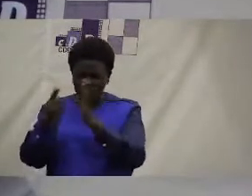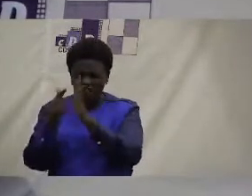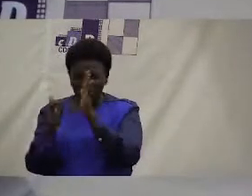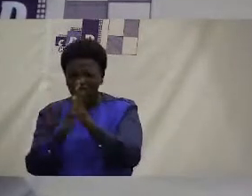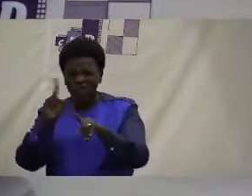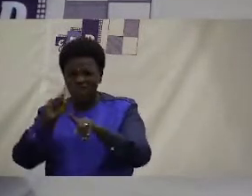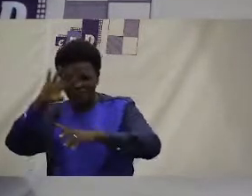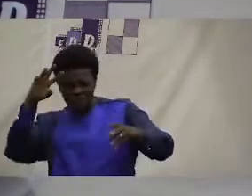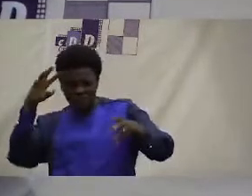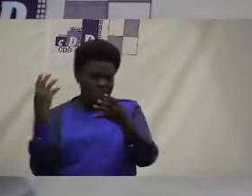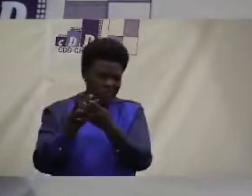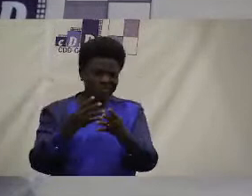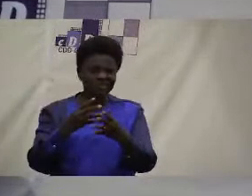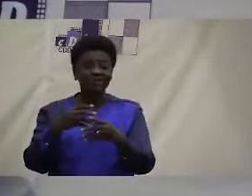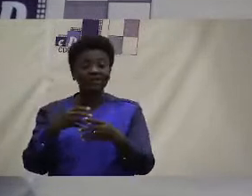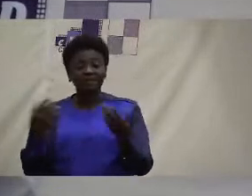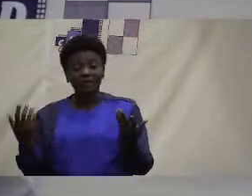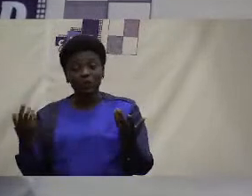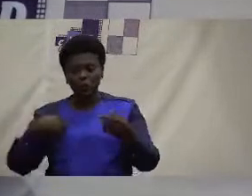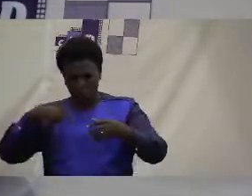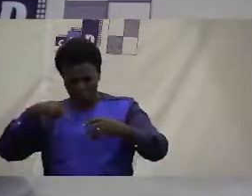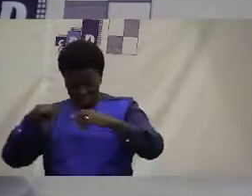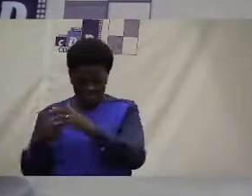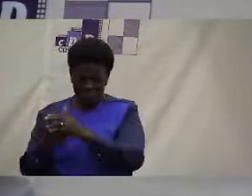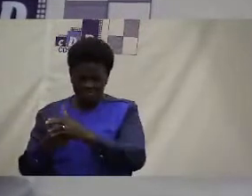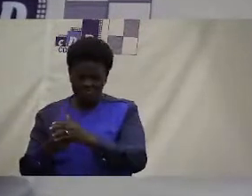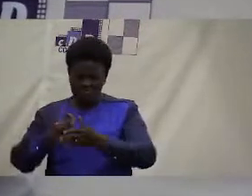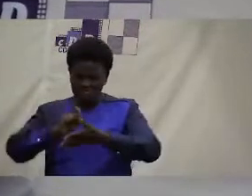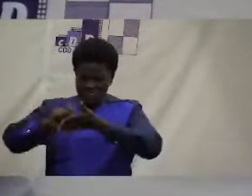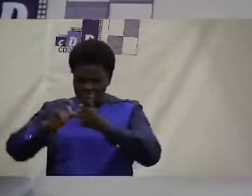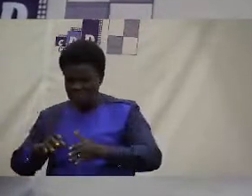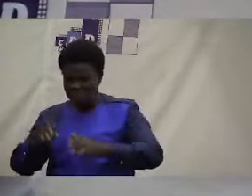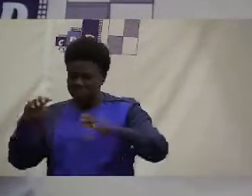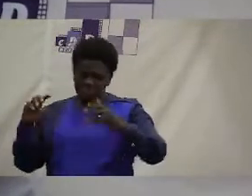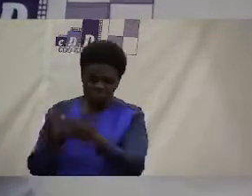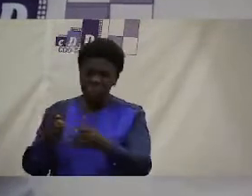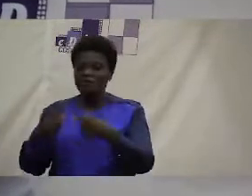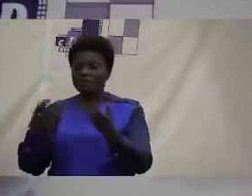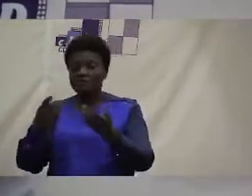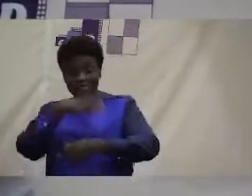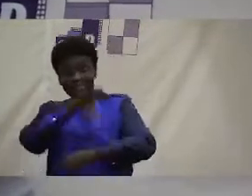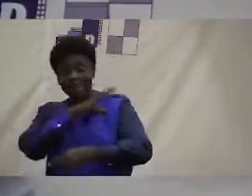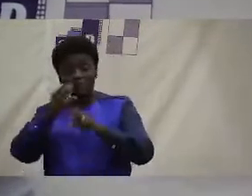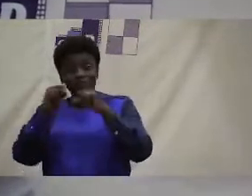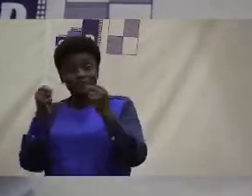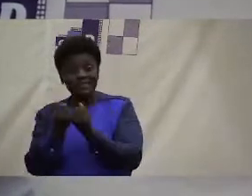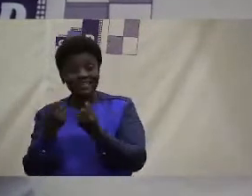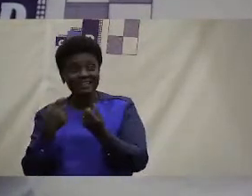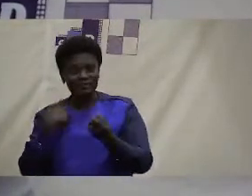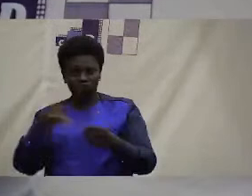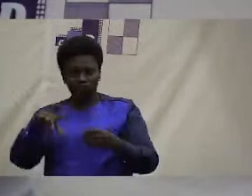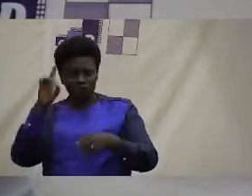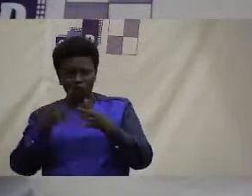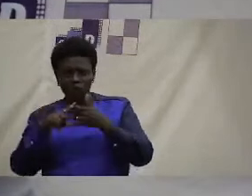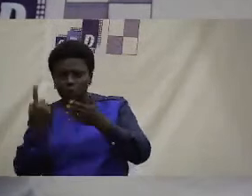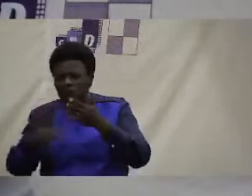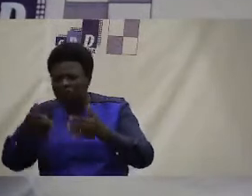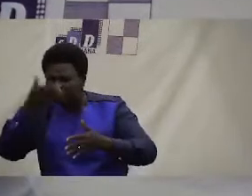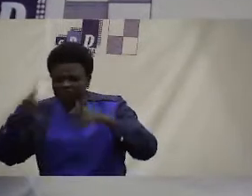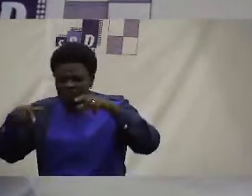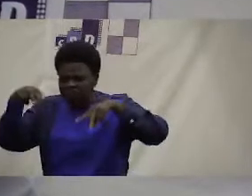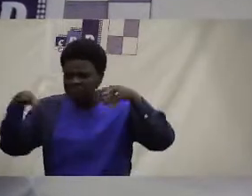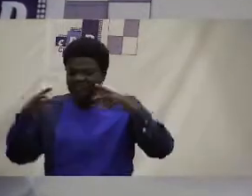in prison, and we are going to lock up the journalists, lock up the civil society, fish out the boy that is